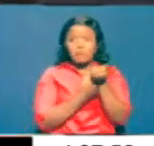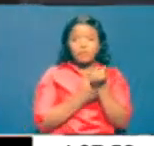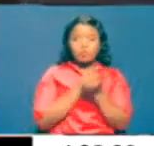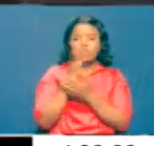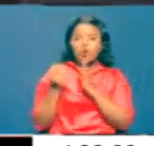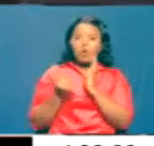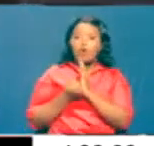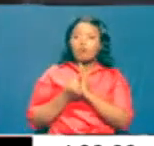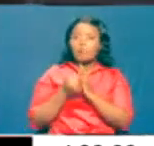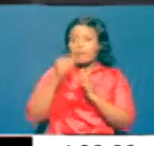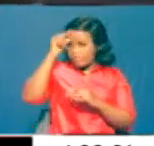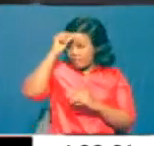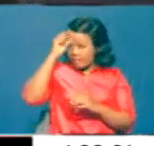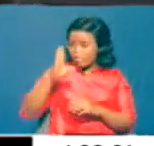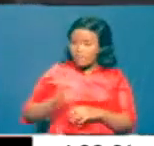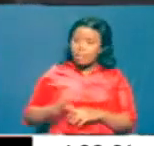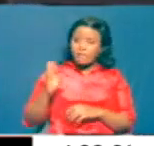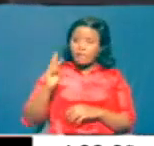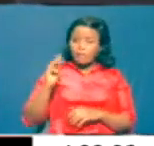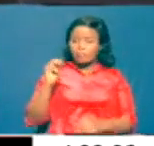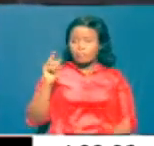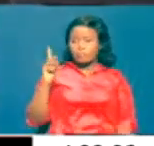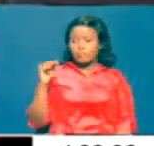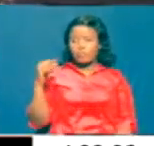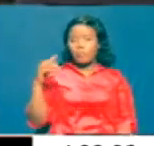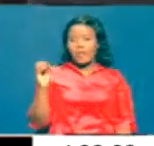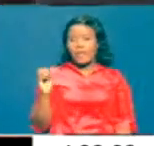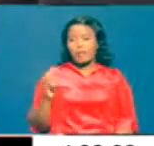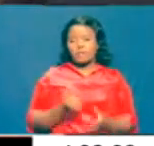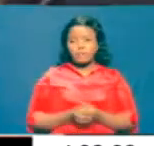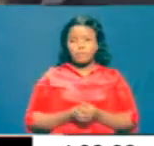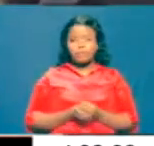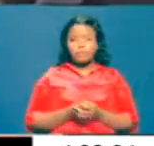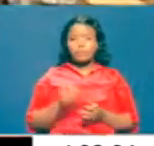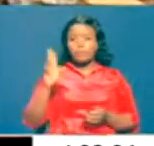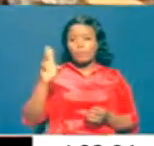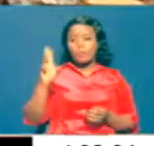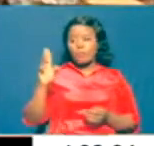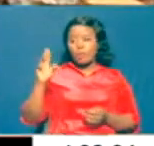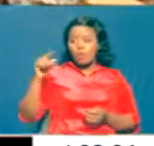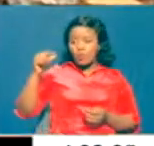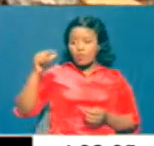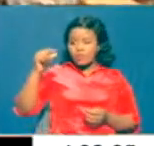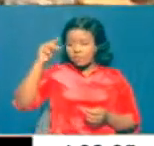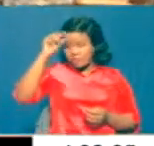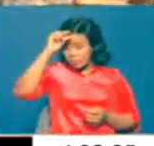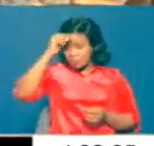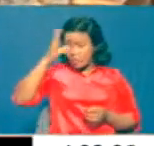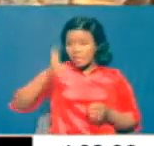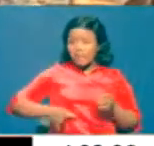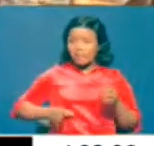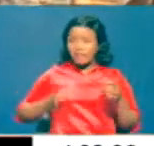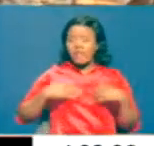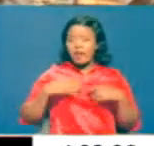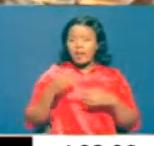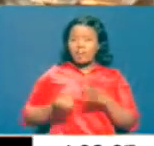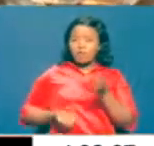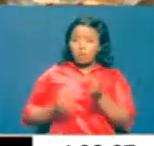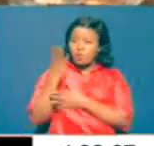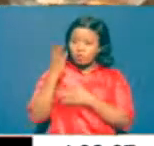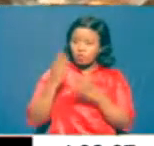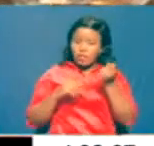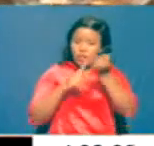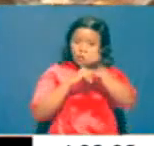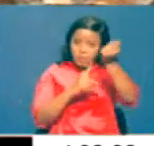Aramandago, EGH. Elsewhere, Uasin Gishu Governor Jackson Mandago has commissioned the Saina Kapseret Bridge